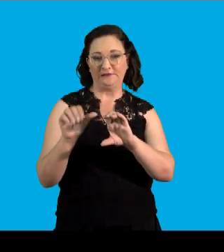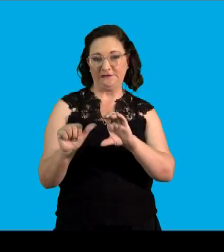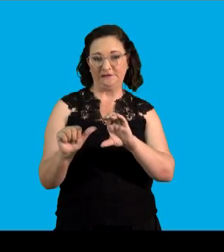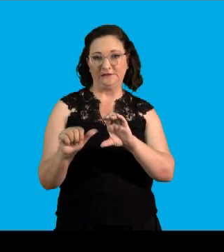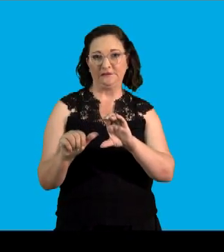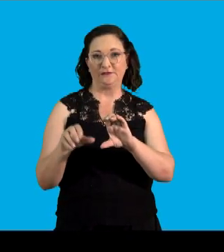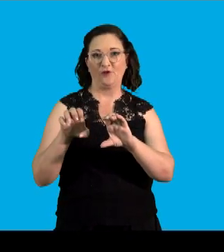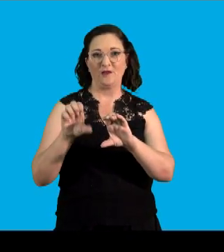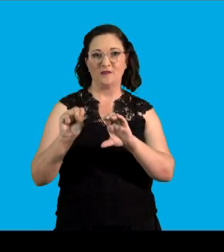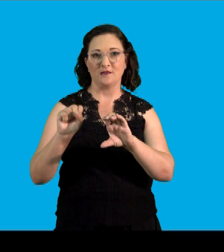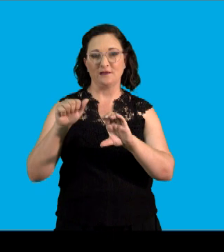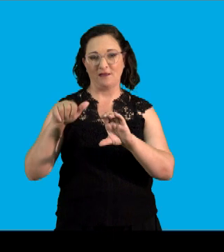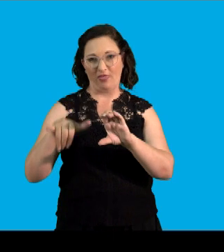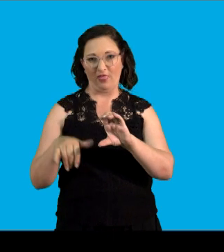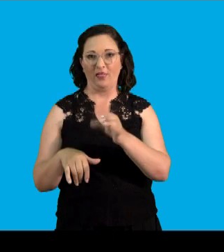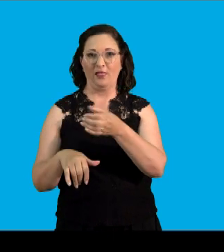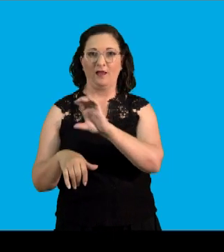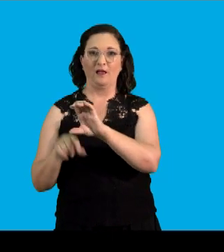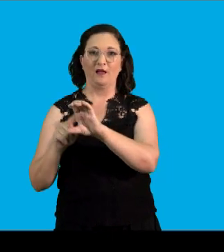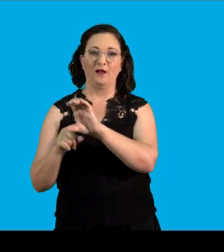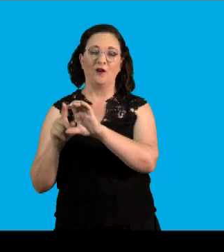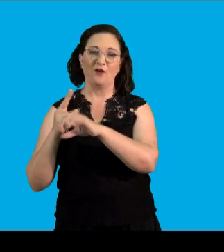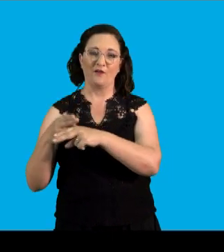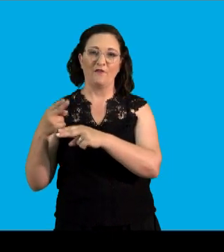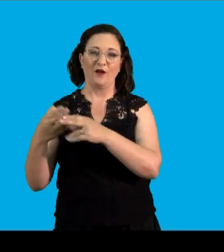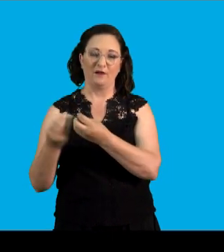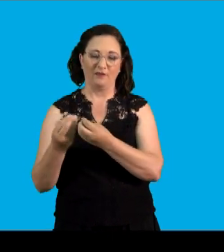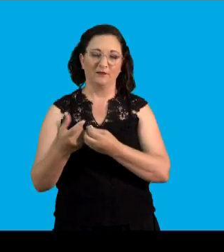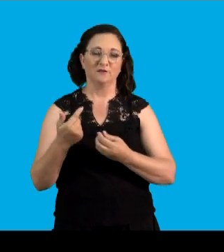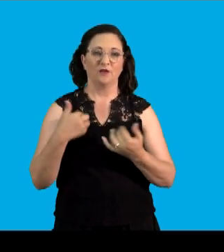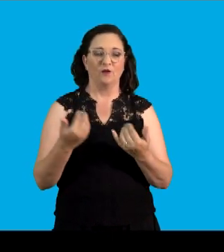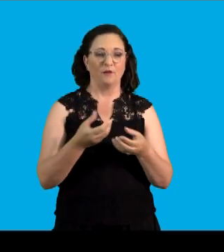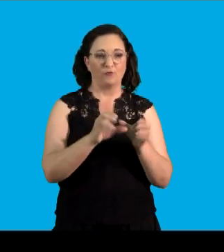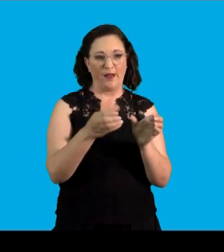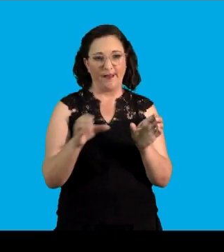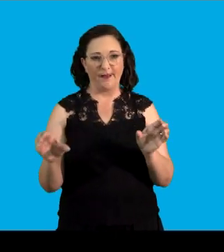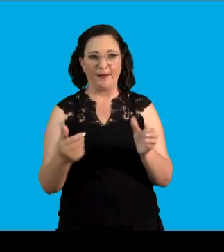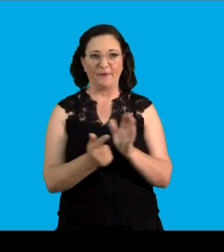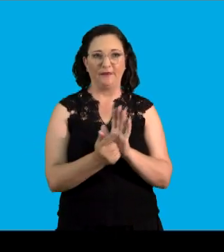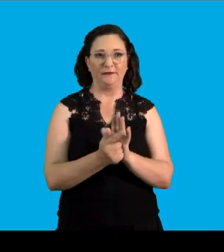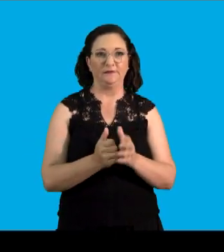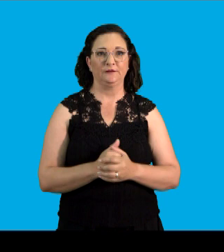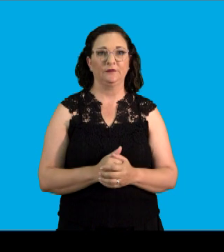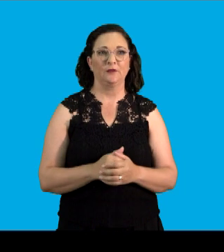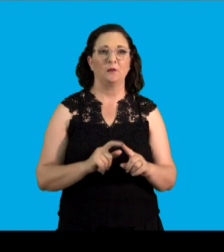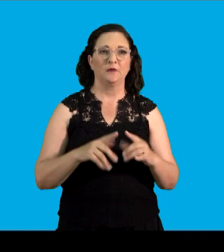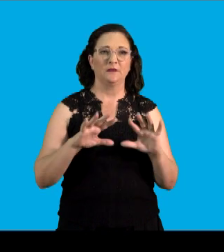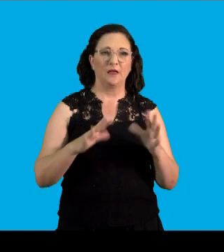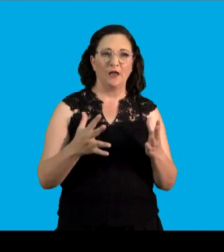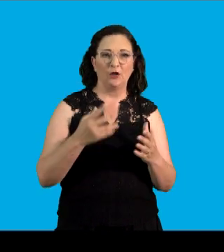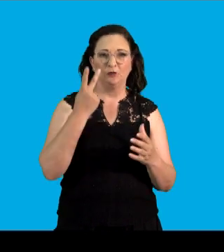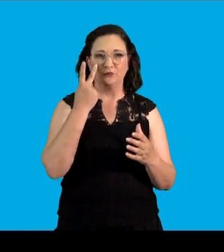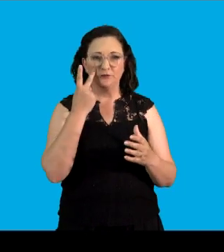6. Then lastly, it will be the final thoughts, wrapping up this lesson. So here I'll be teaching you on how